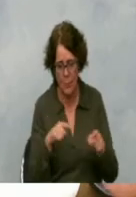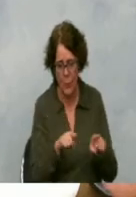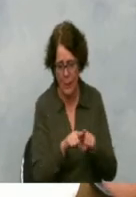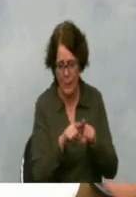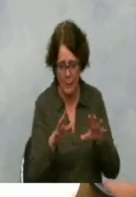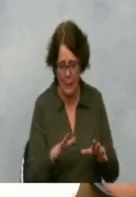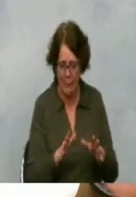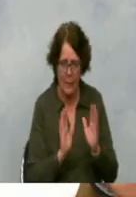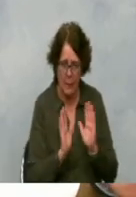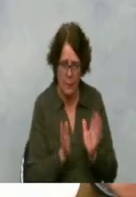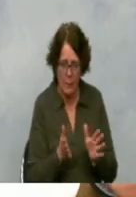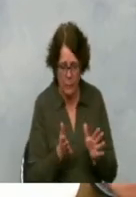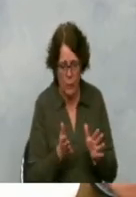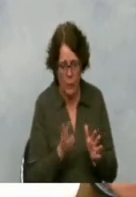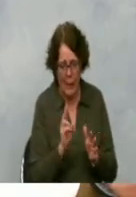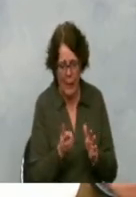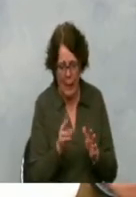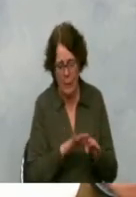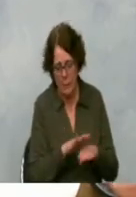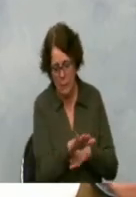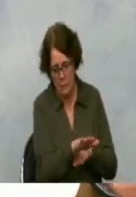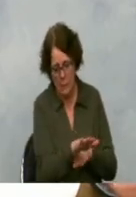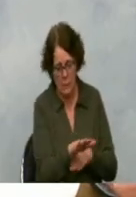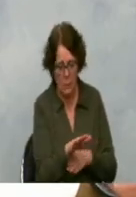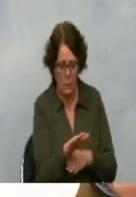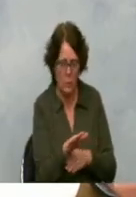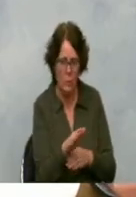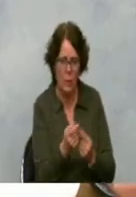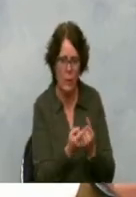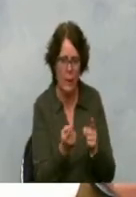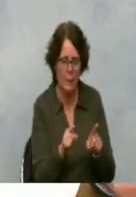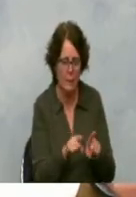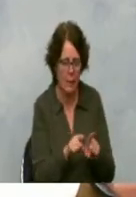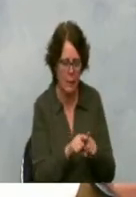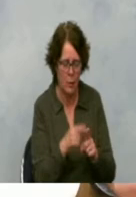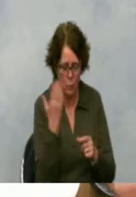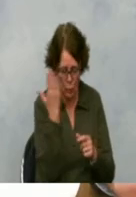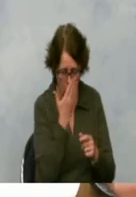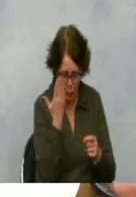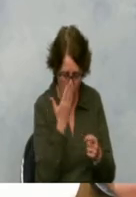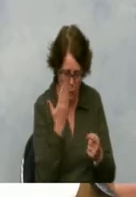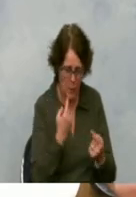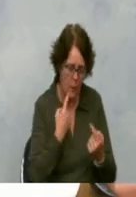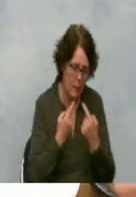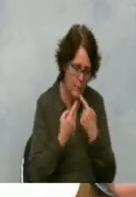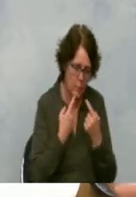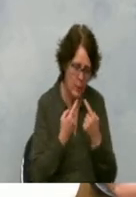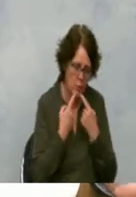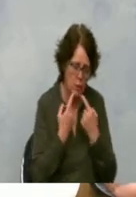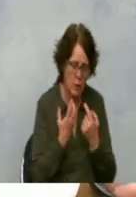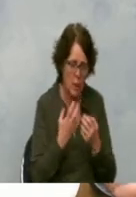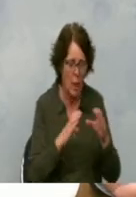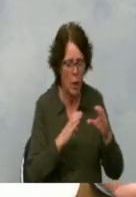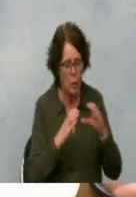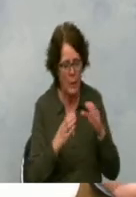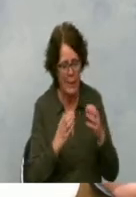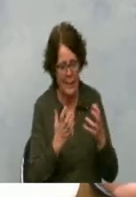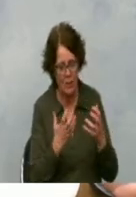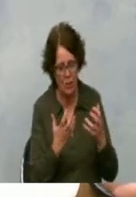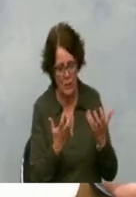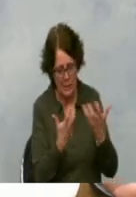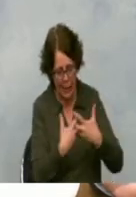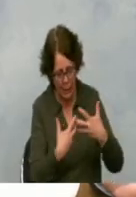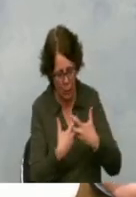to do that again moving forward. So things like schools, information, communication technology. There